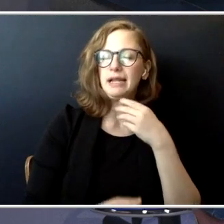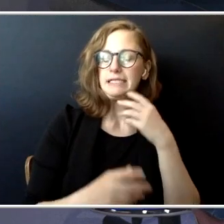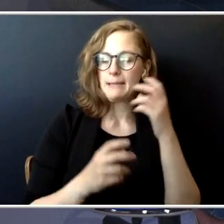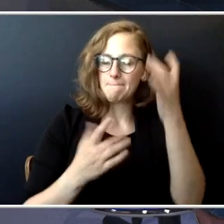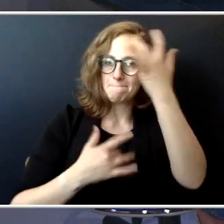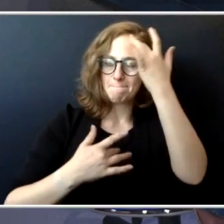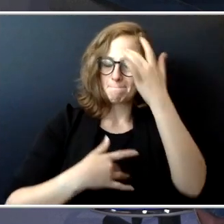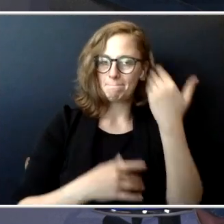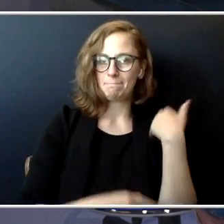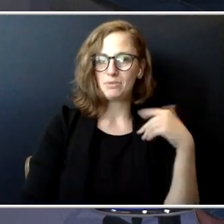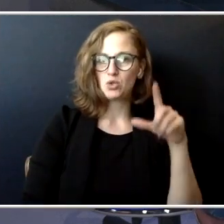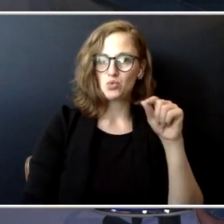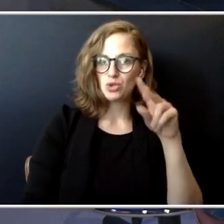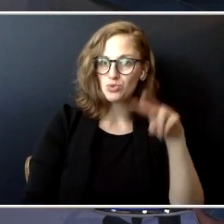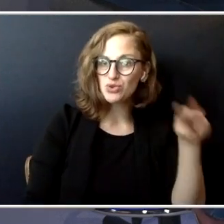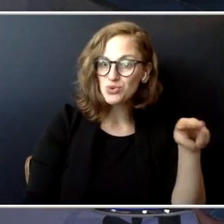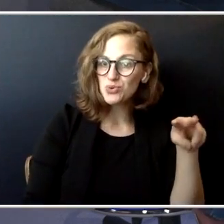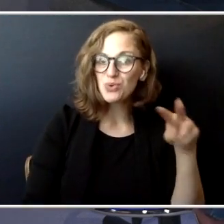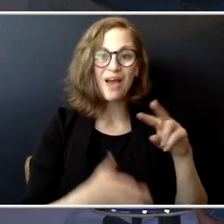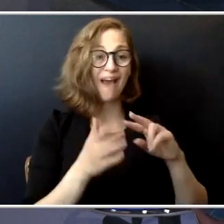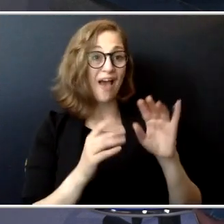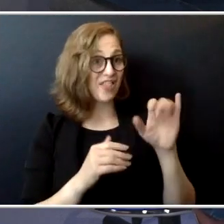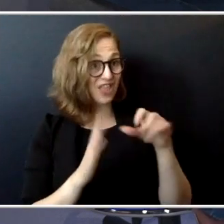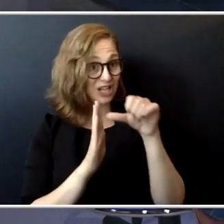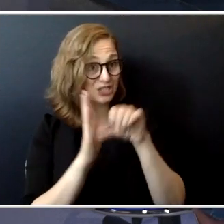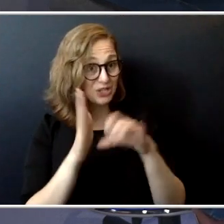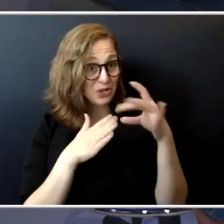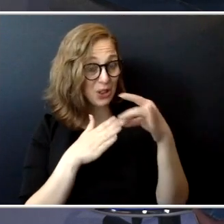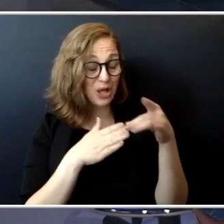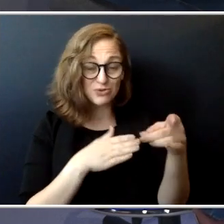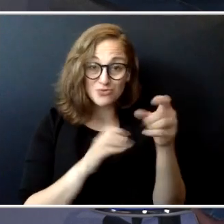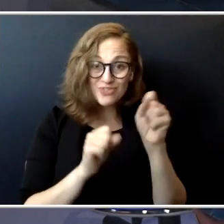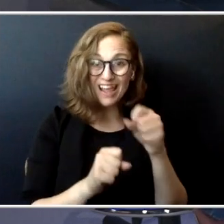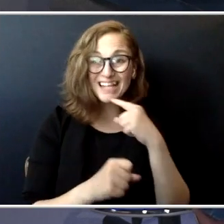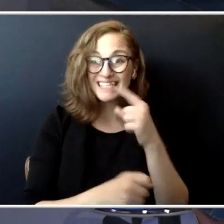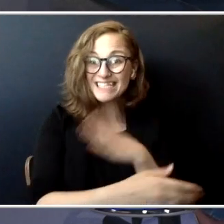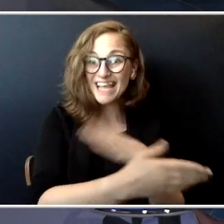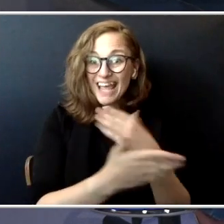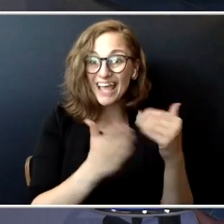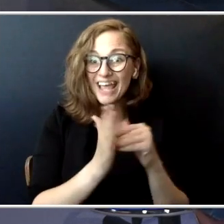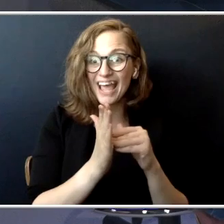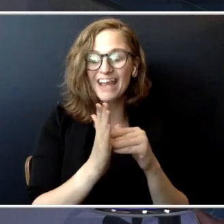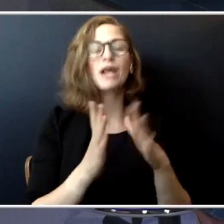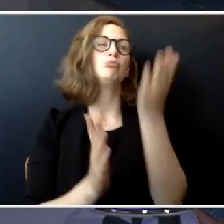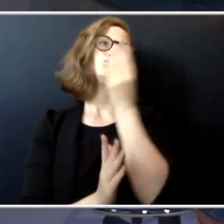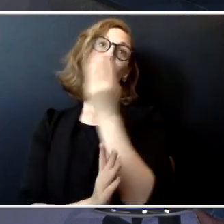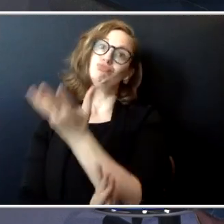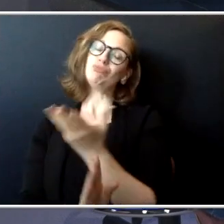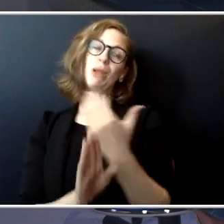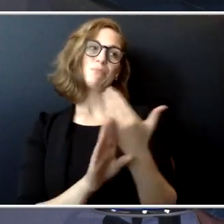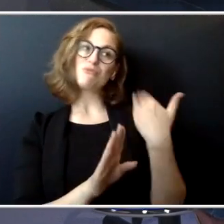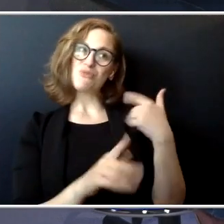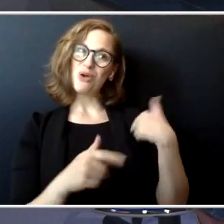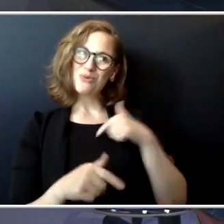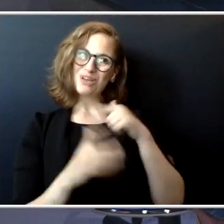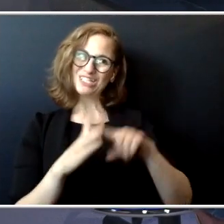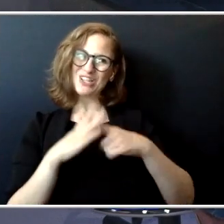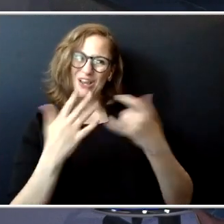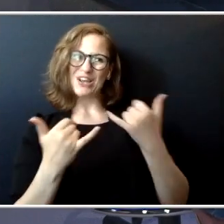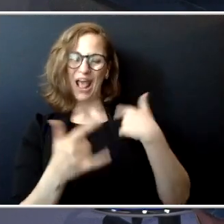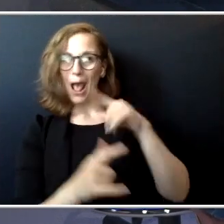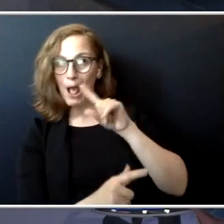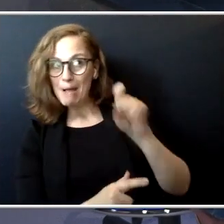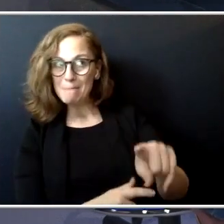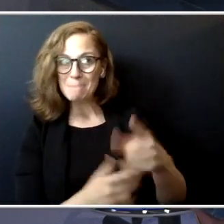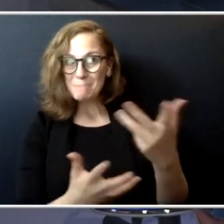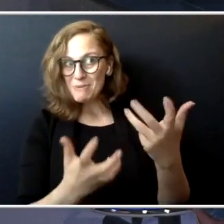sing. Yes. Full disclosure, right before this, I said, will you sing on air? No, thank you. No one likes to be put on the